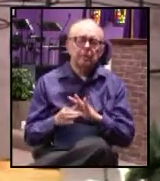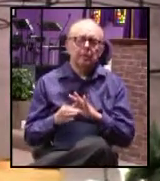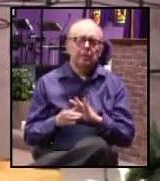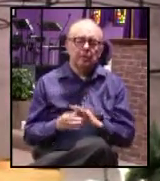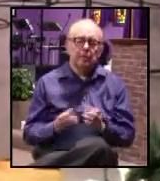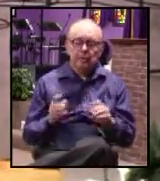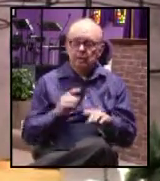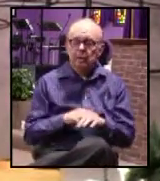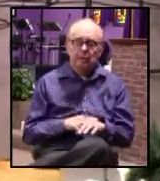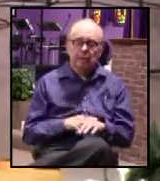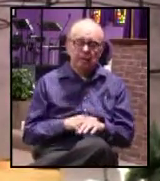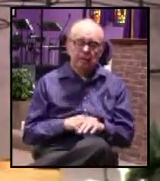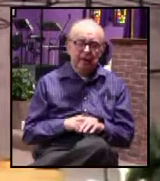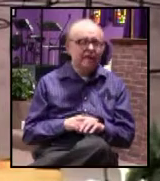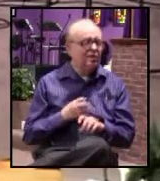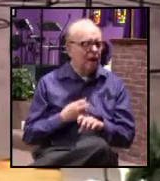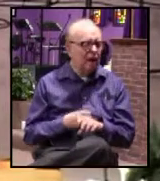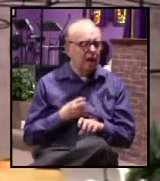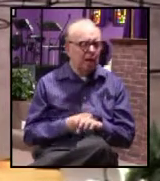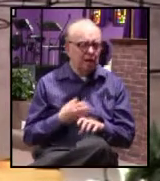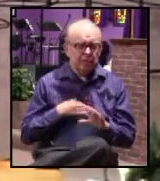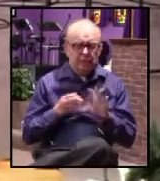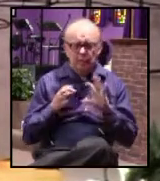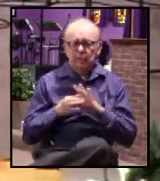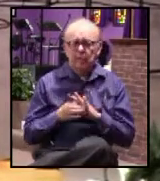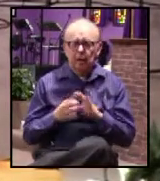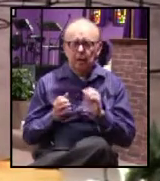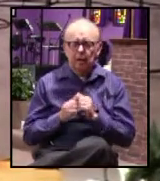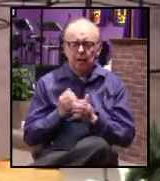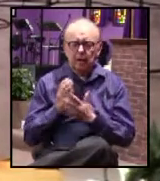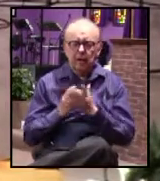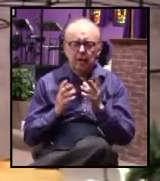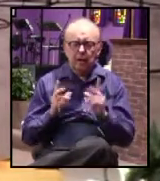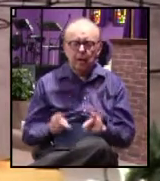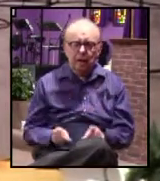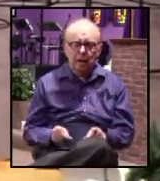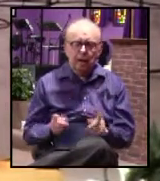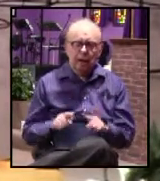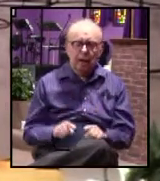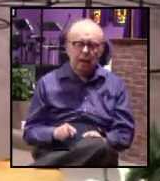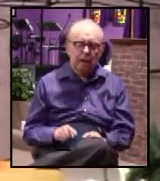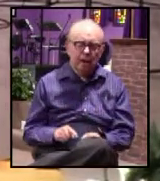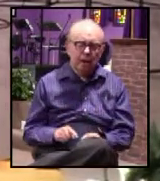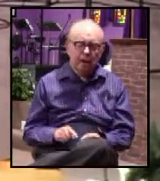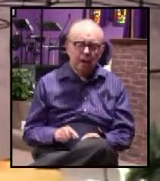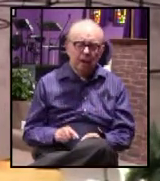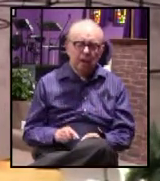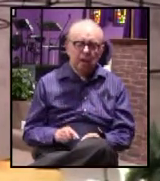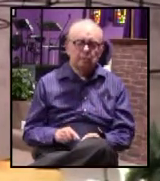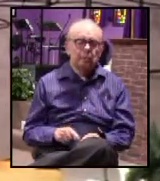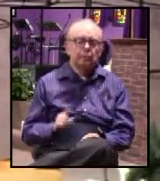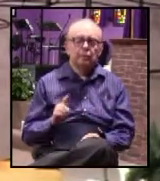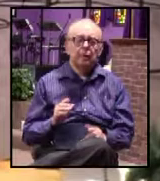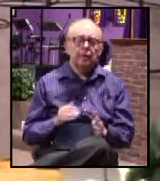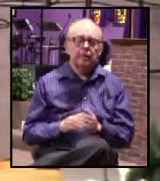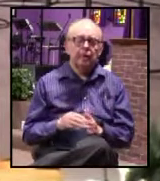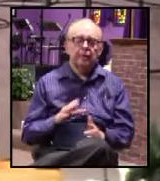And a lot of times it's very difficult to have a relationship with somebody when there's 1,500 other people there.